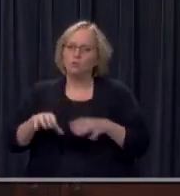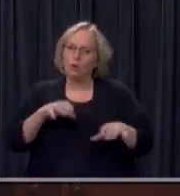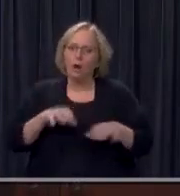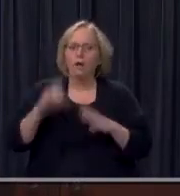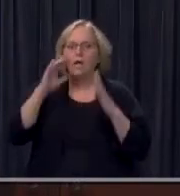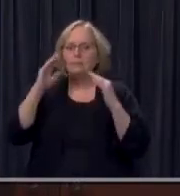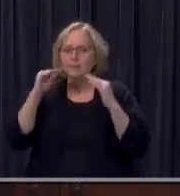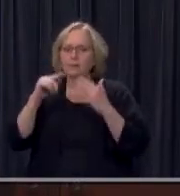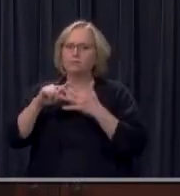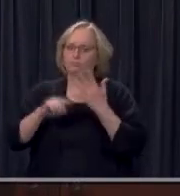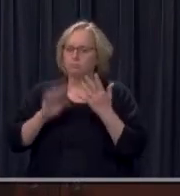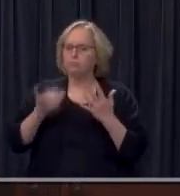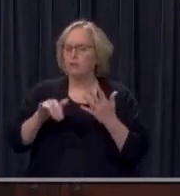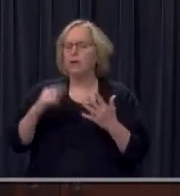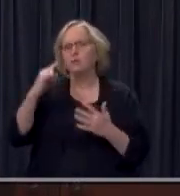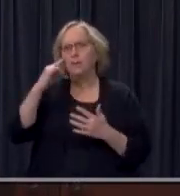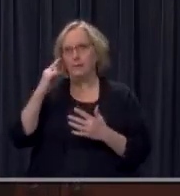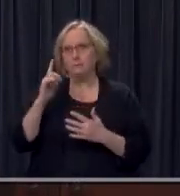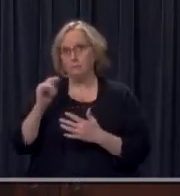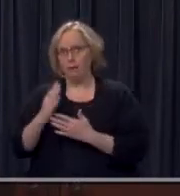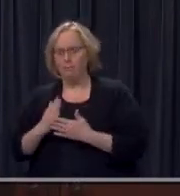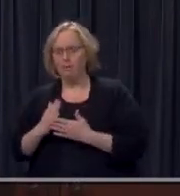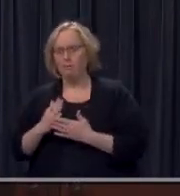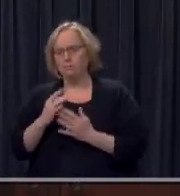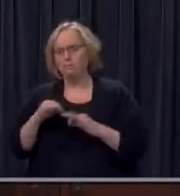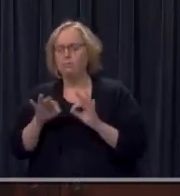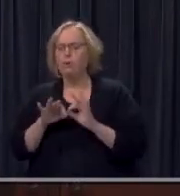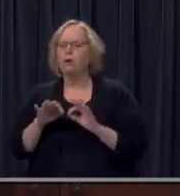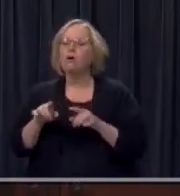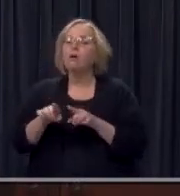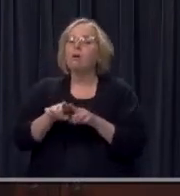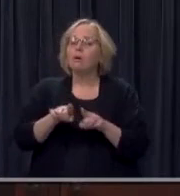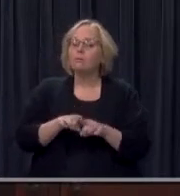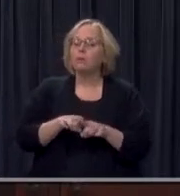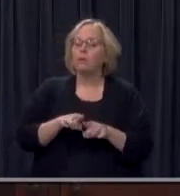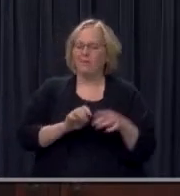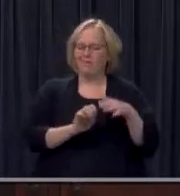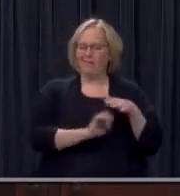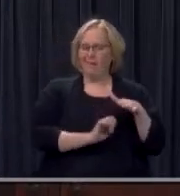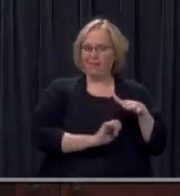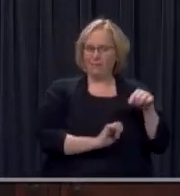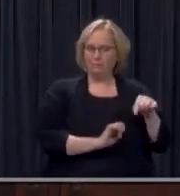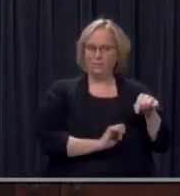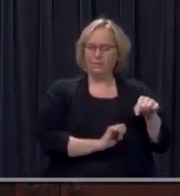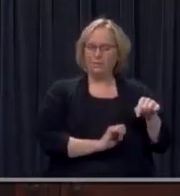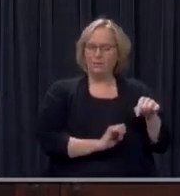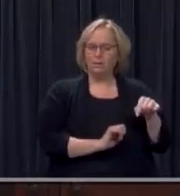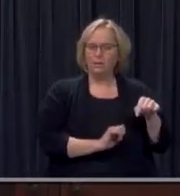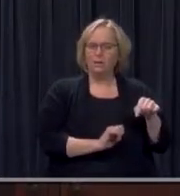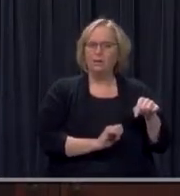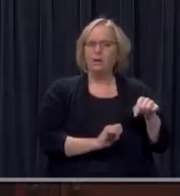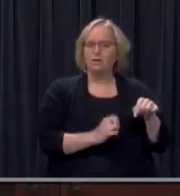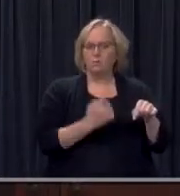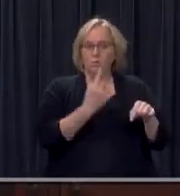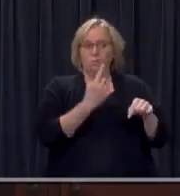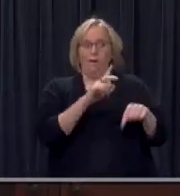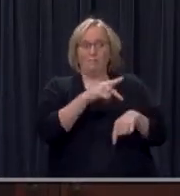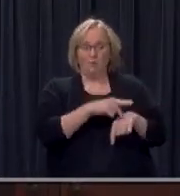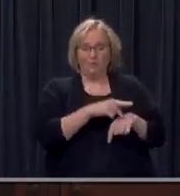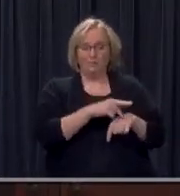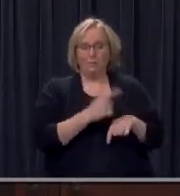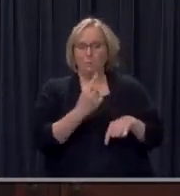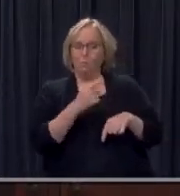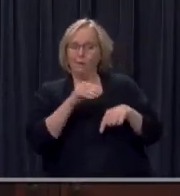think there's that piece. I think there's also, at the elementary level, with just one administrator,